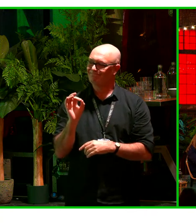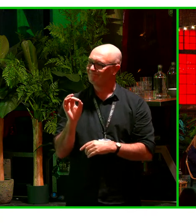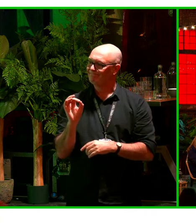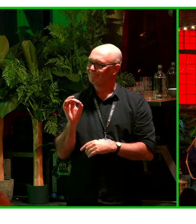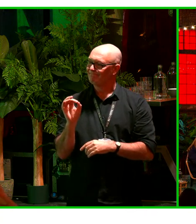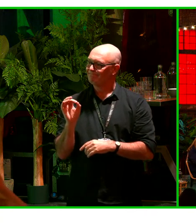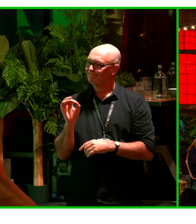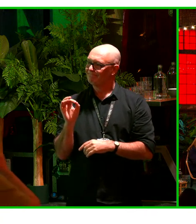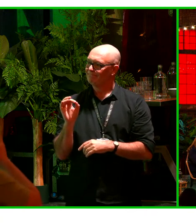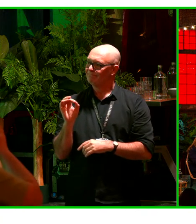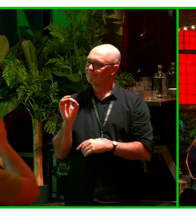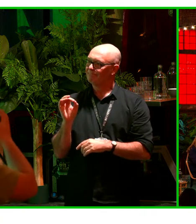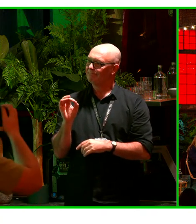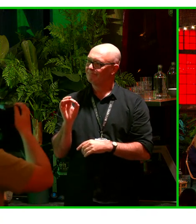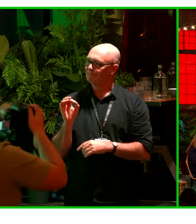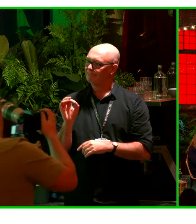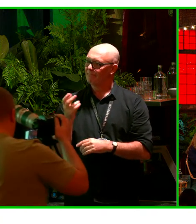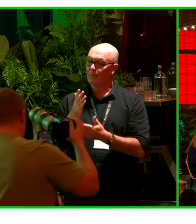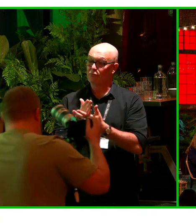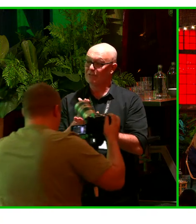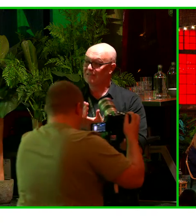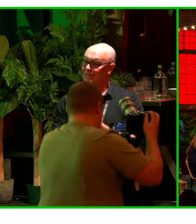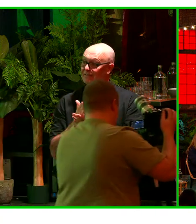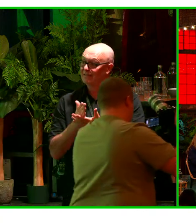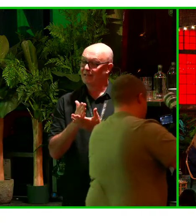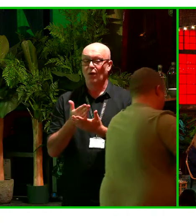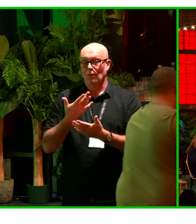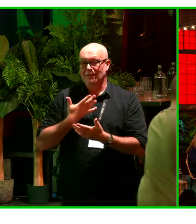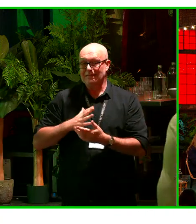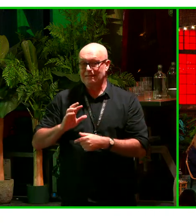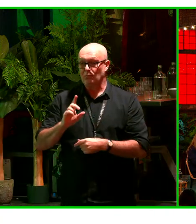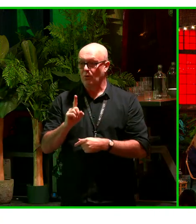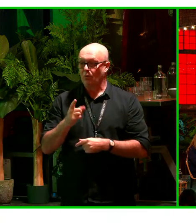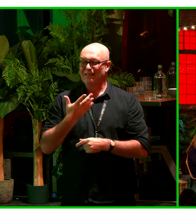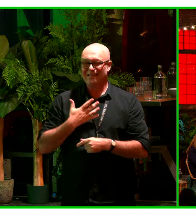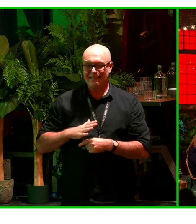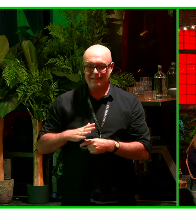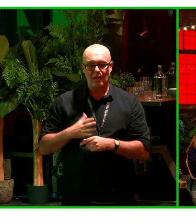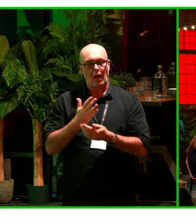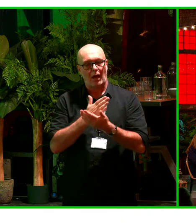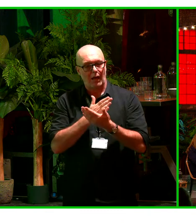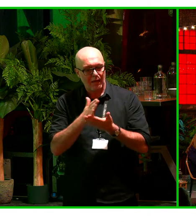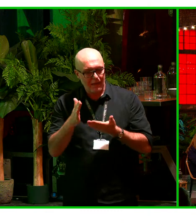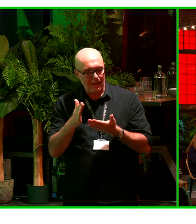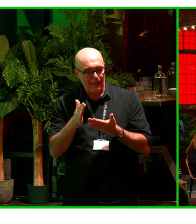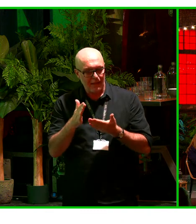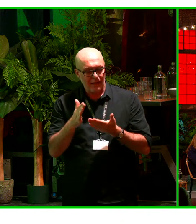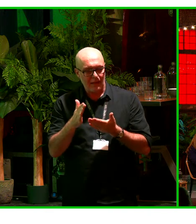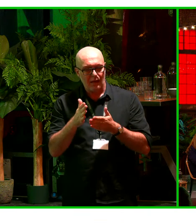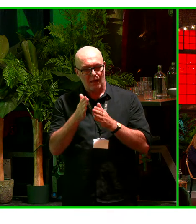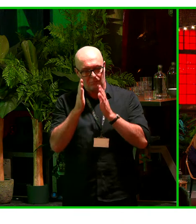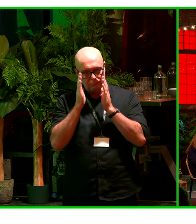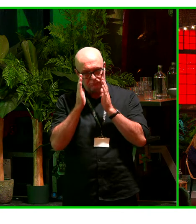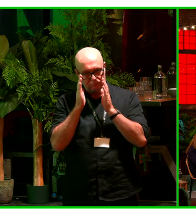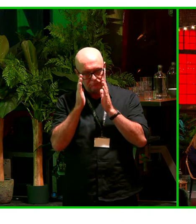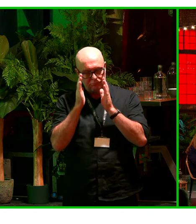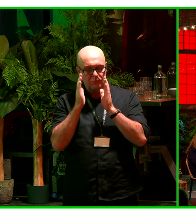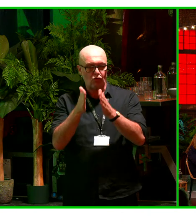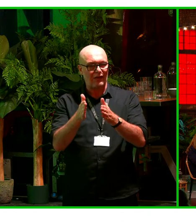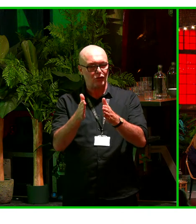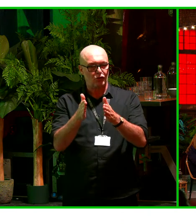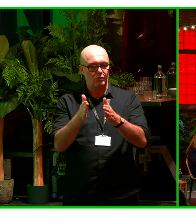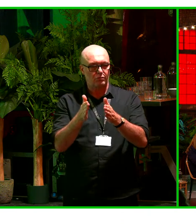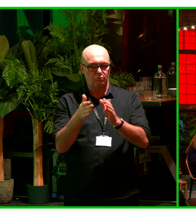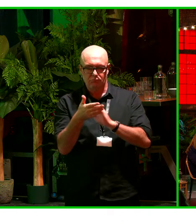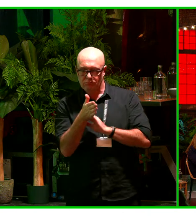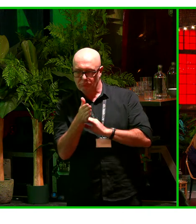take responsibility actually for this. Ultimately, what we actually need is a very, very clear direction of travel so that we're very, very clear